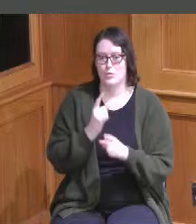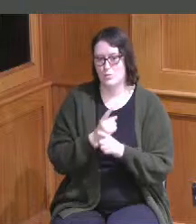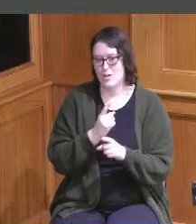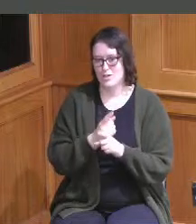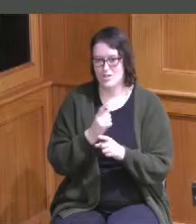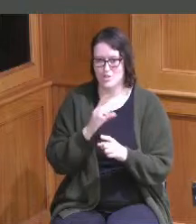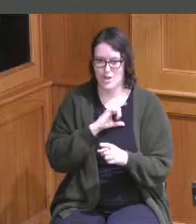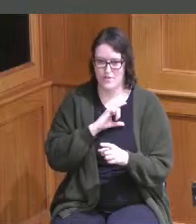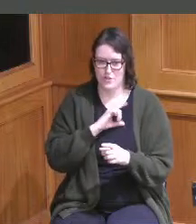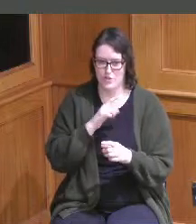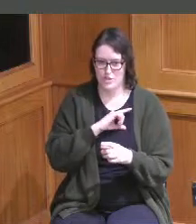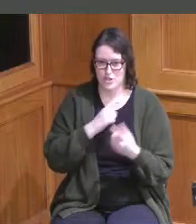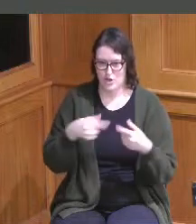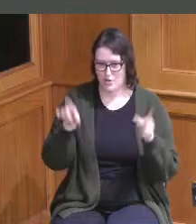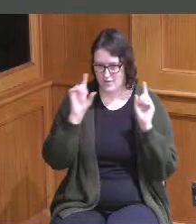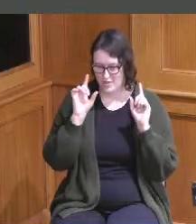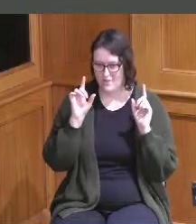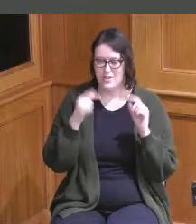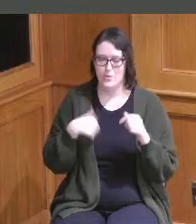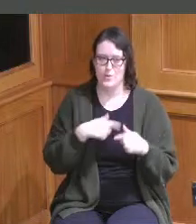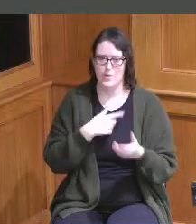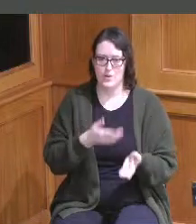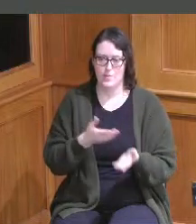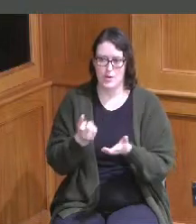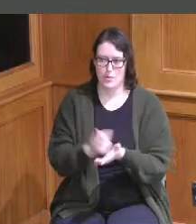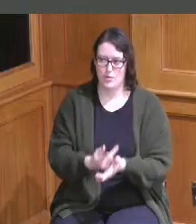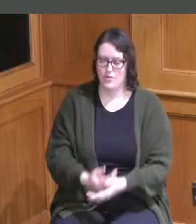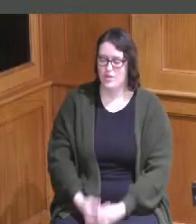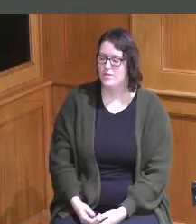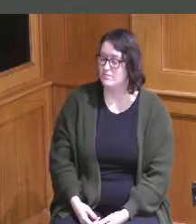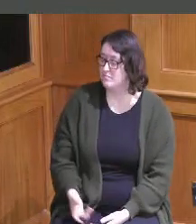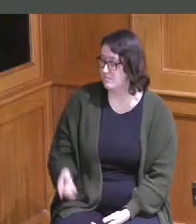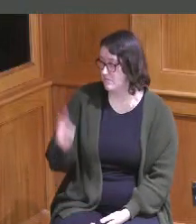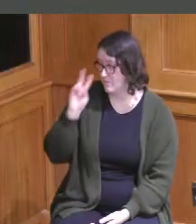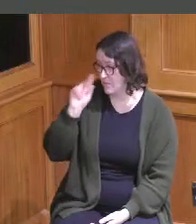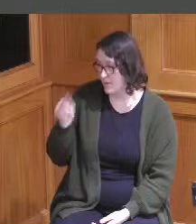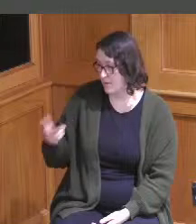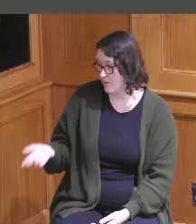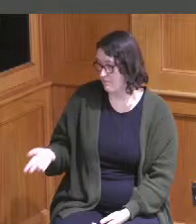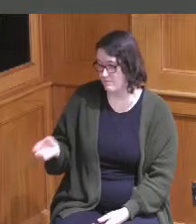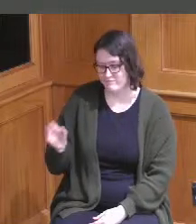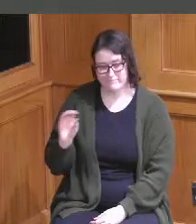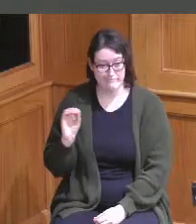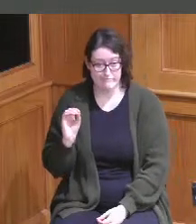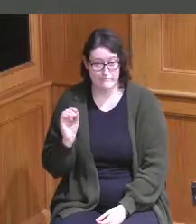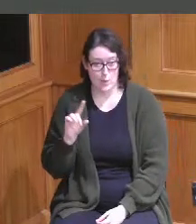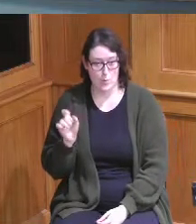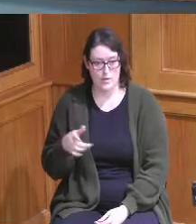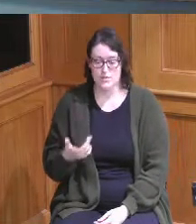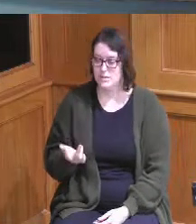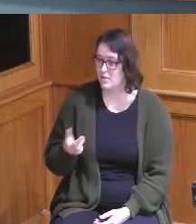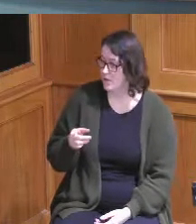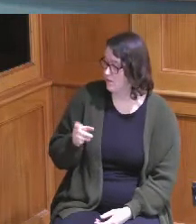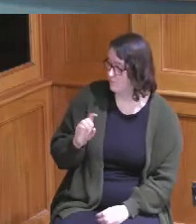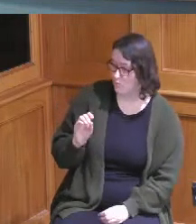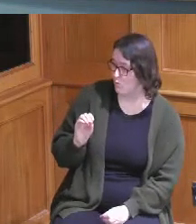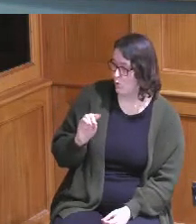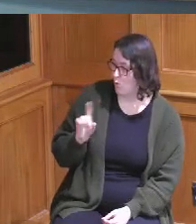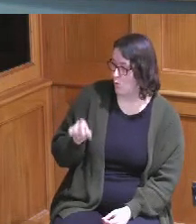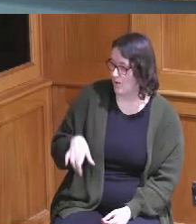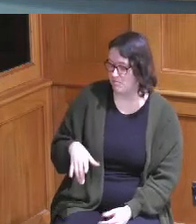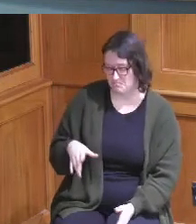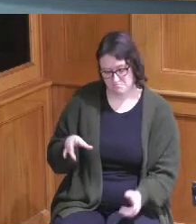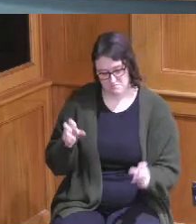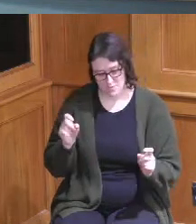Sheriff's Office. The administration recommends approval. Okay. Vice President Treehouse. No questions. Commissioner Dumas. No questions.